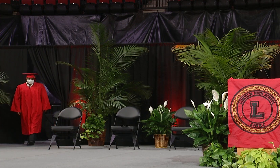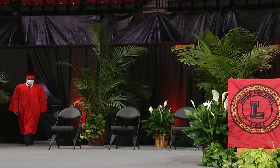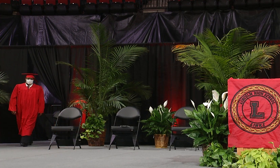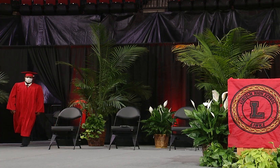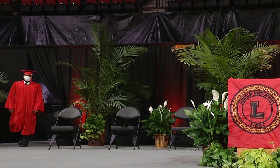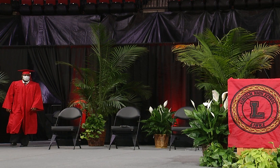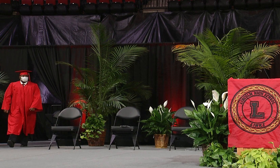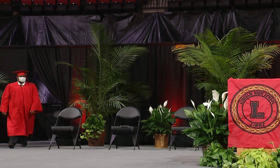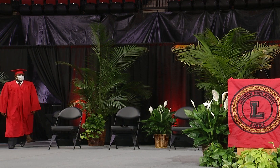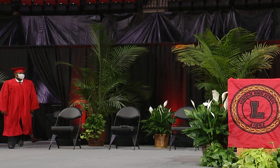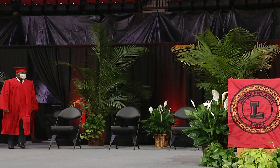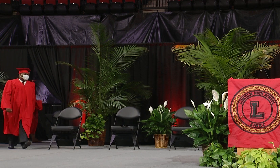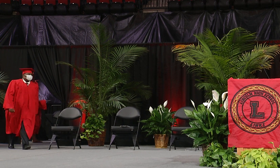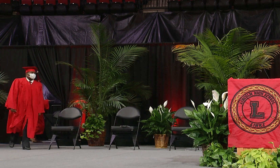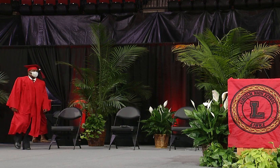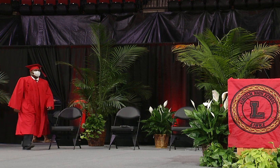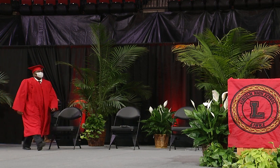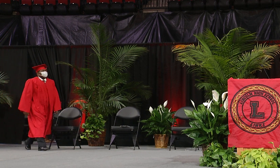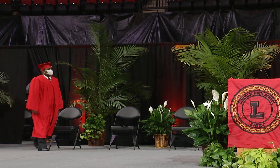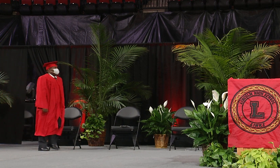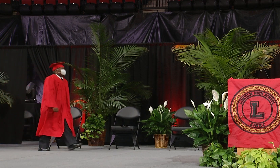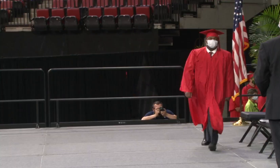Delonte Artis.